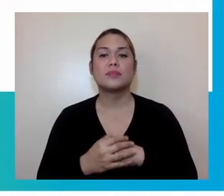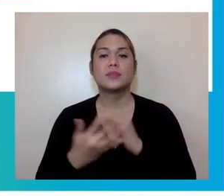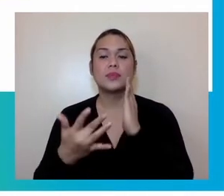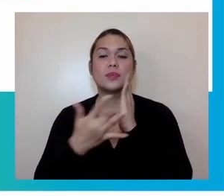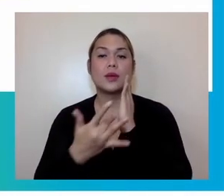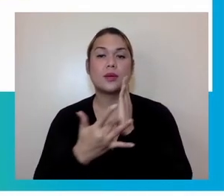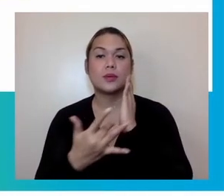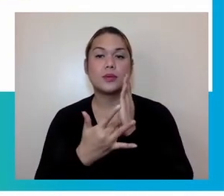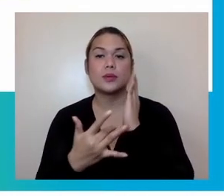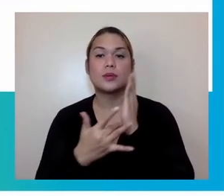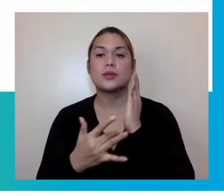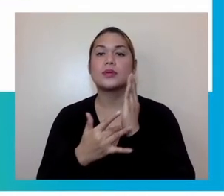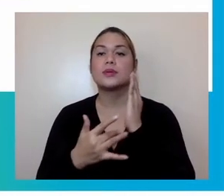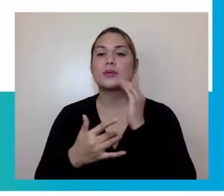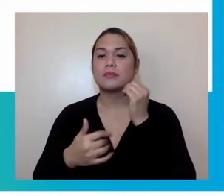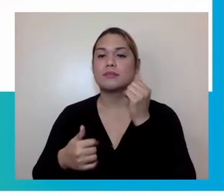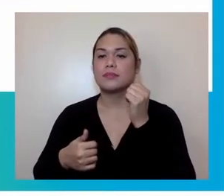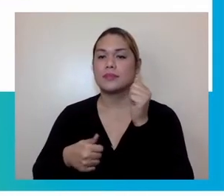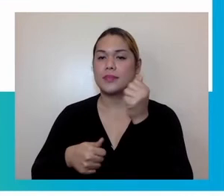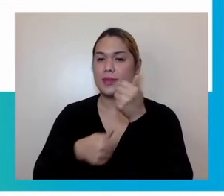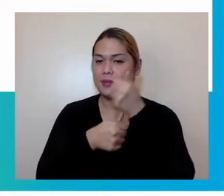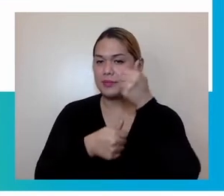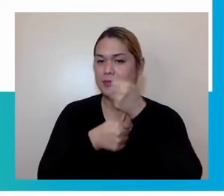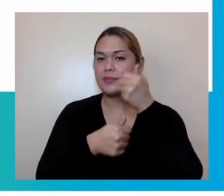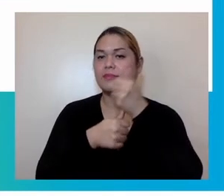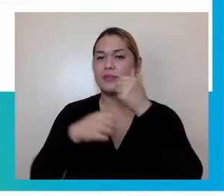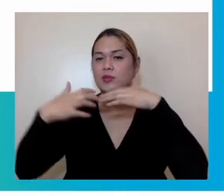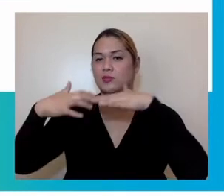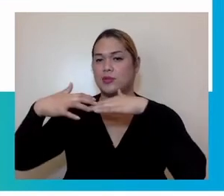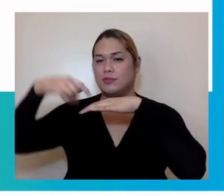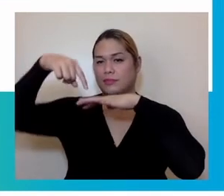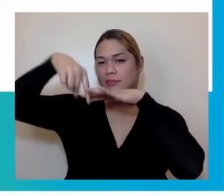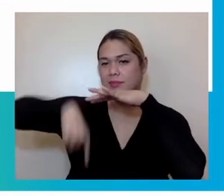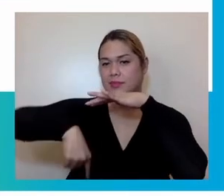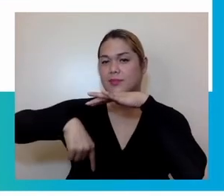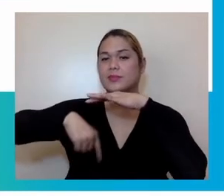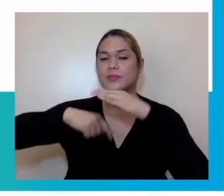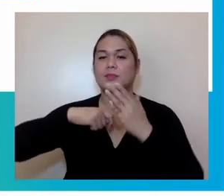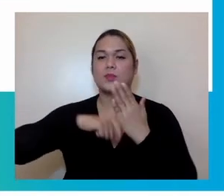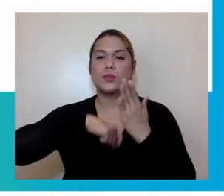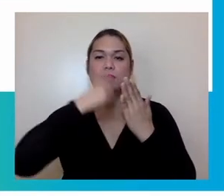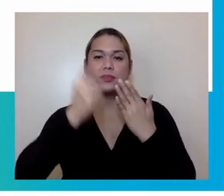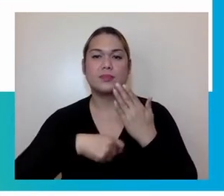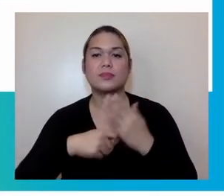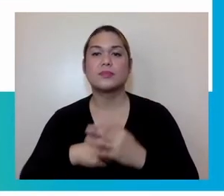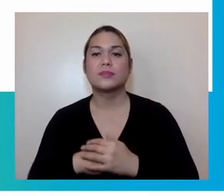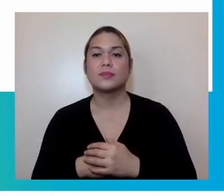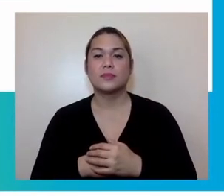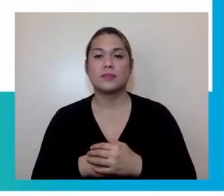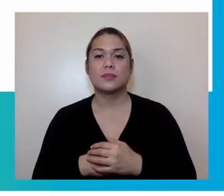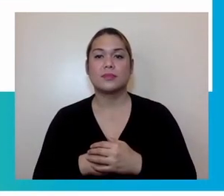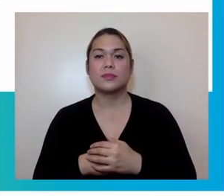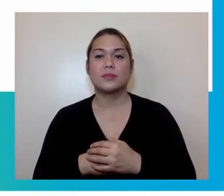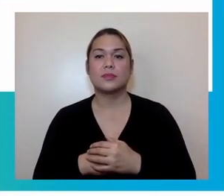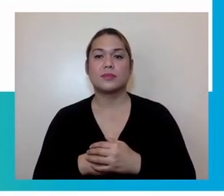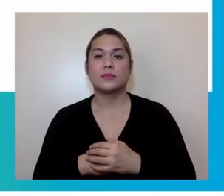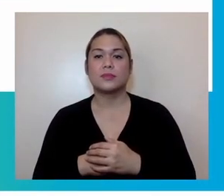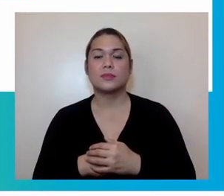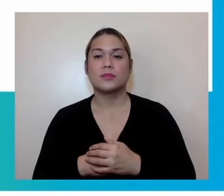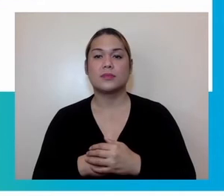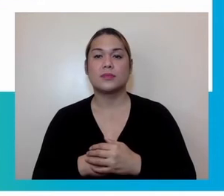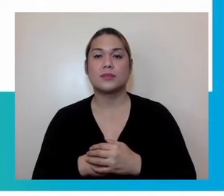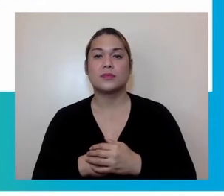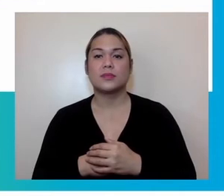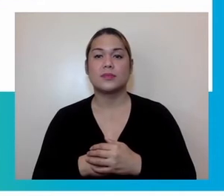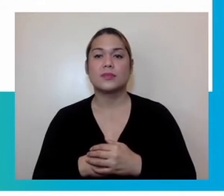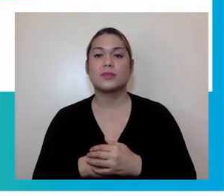So the new law allowed geothermal activities in the forest